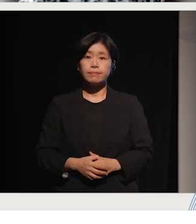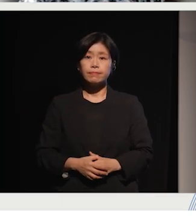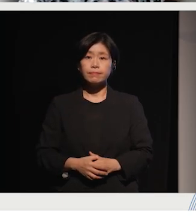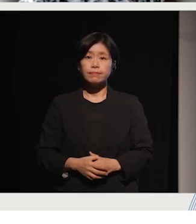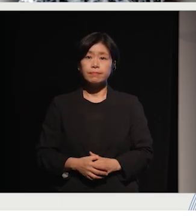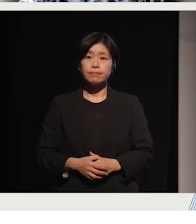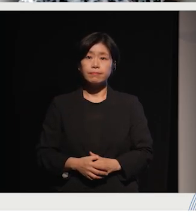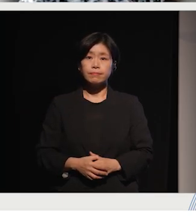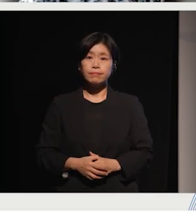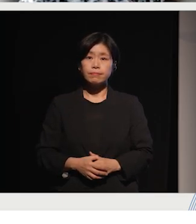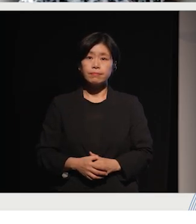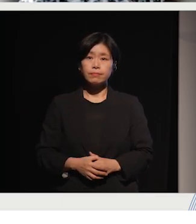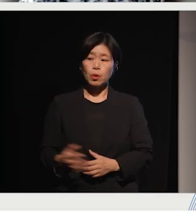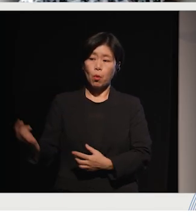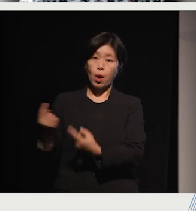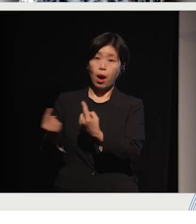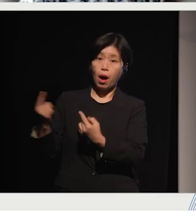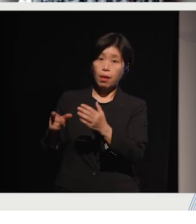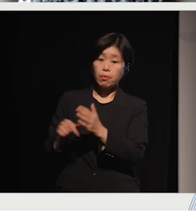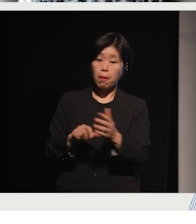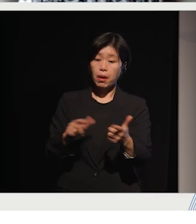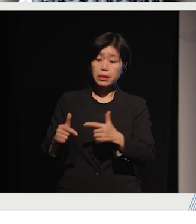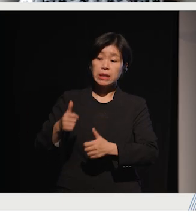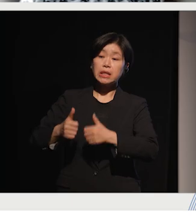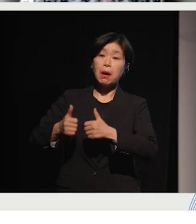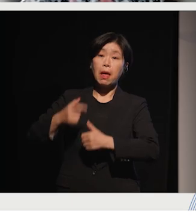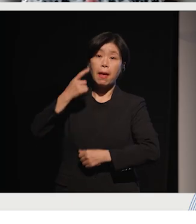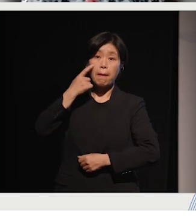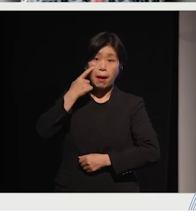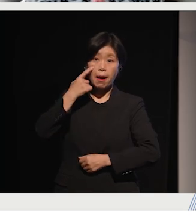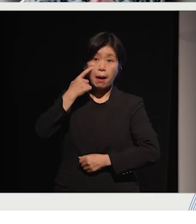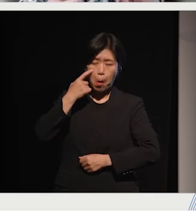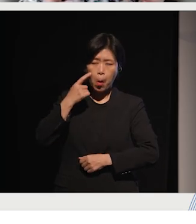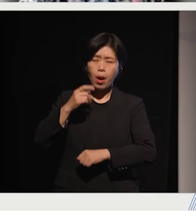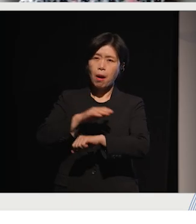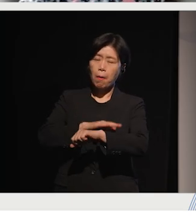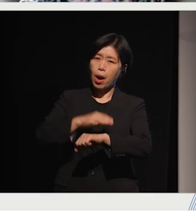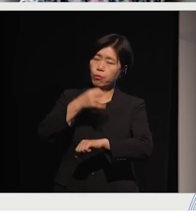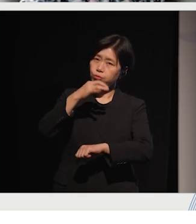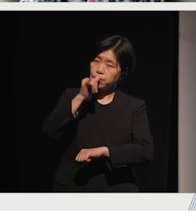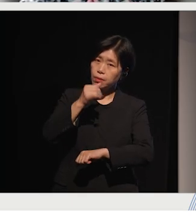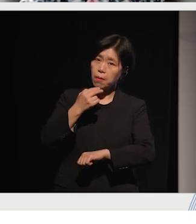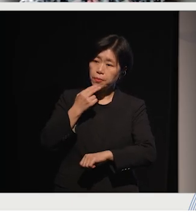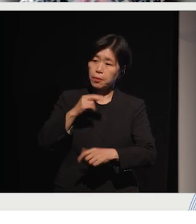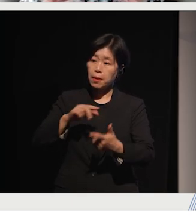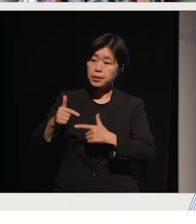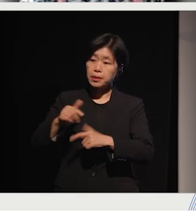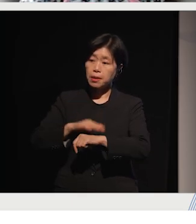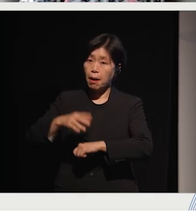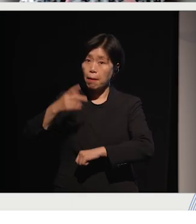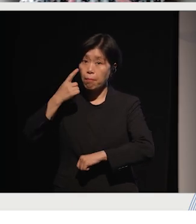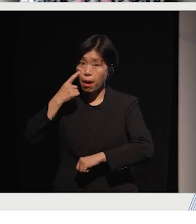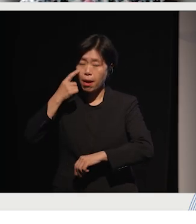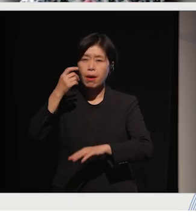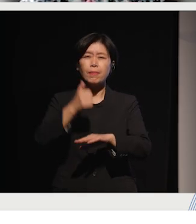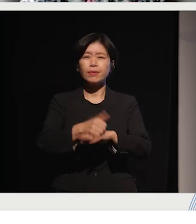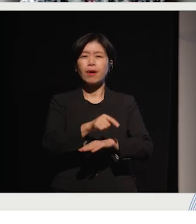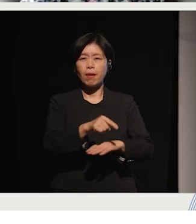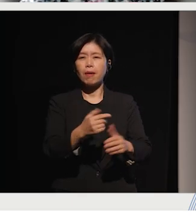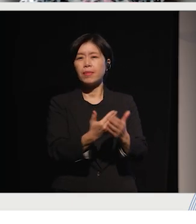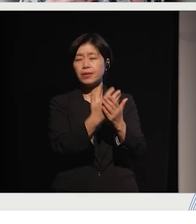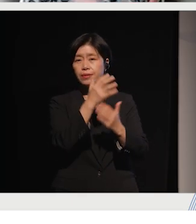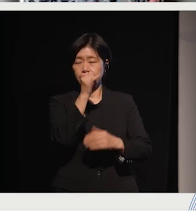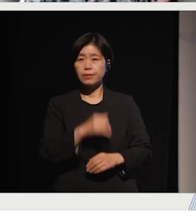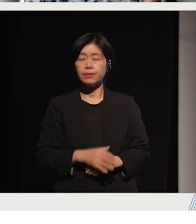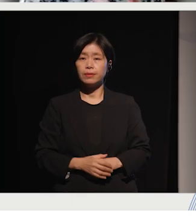we're thinking about digital accessibility from the beginning. We also think a lot about programs, whether